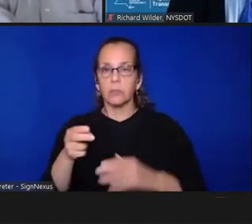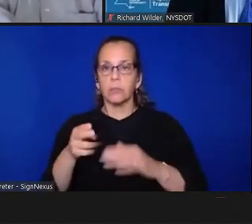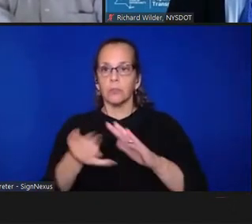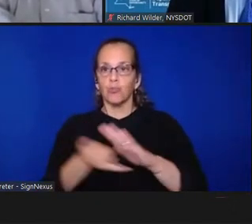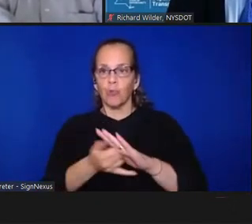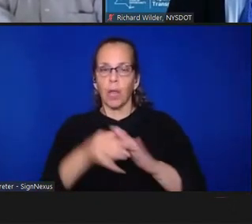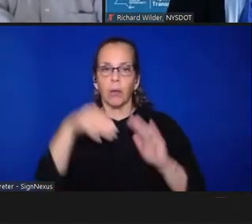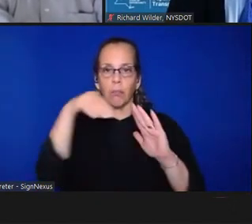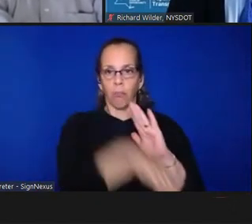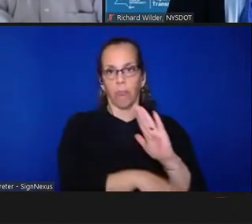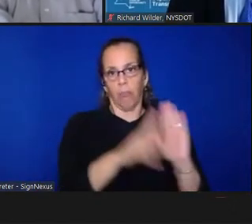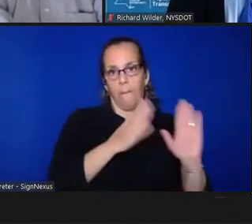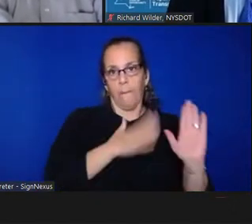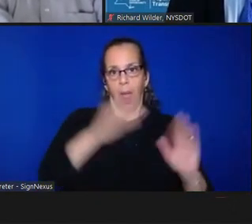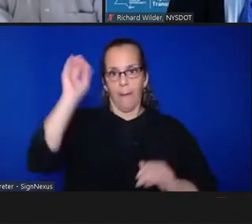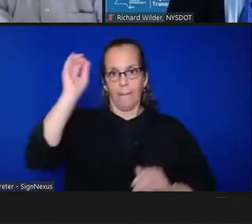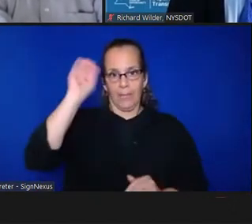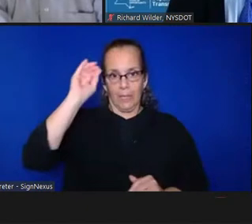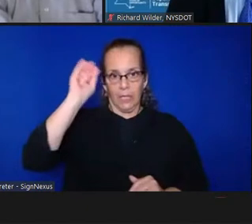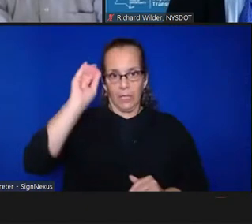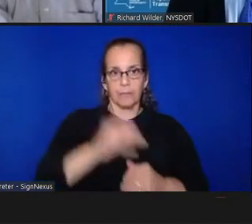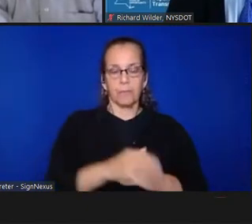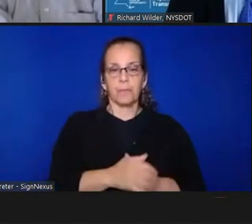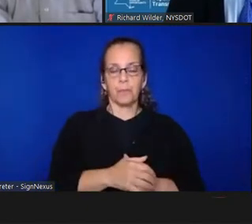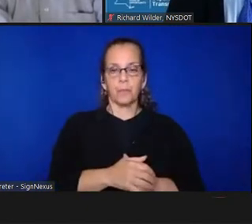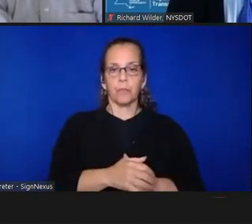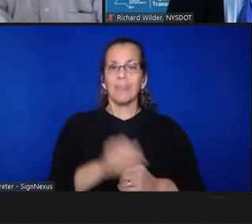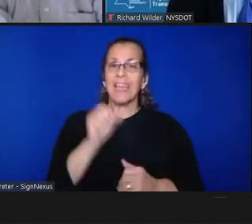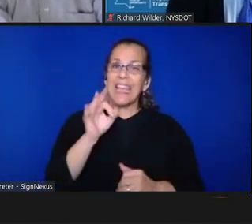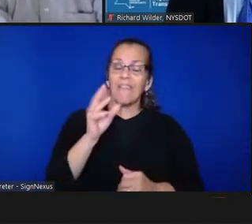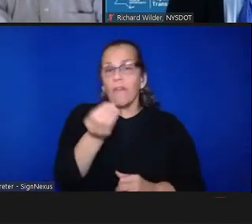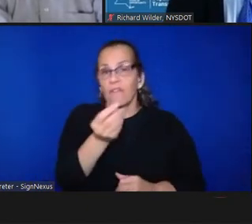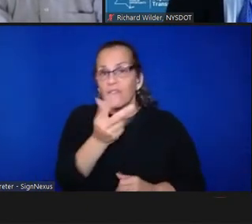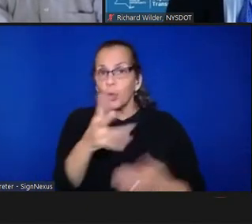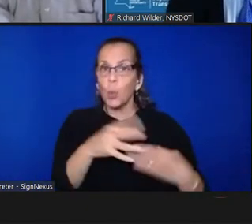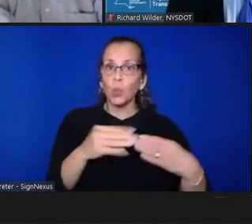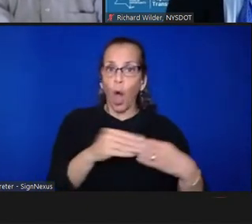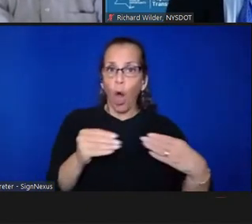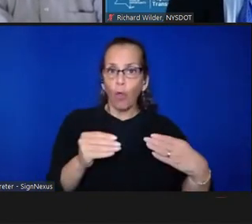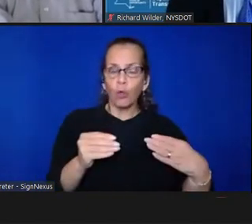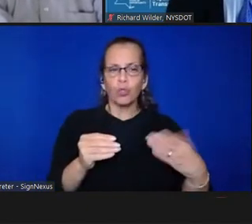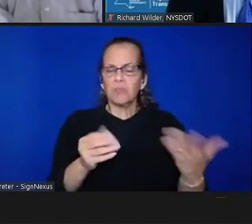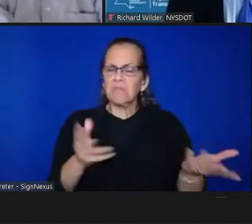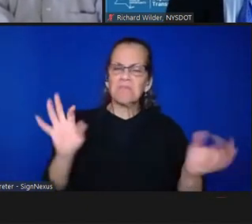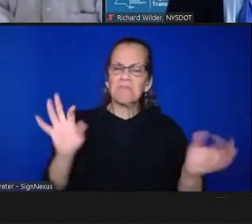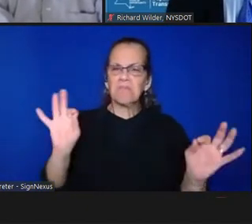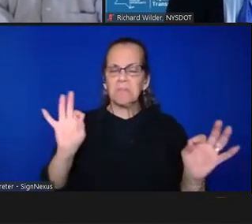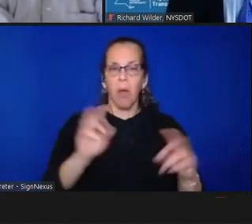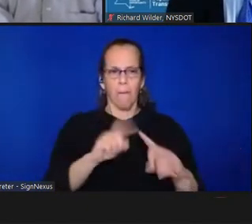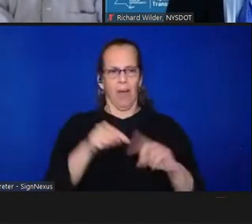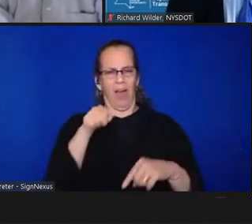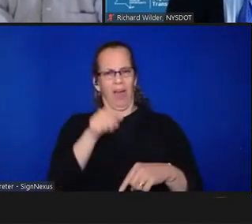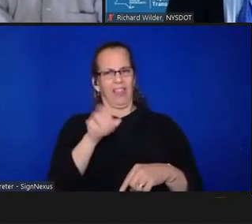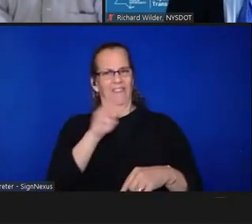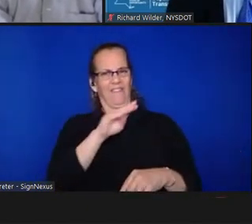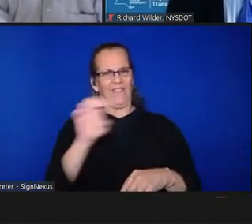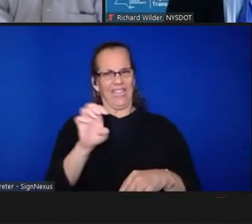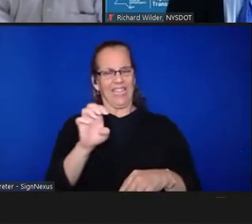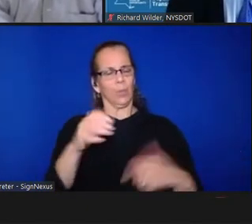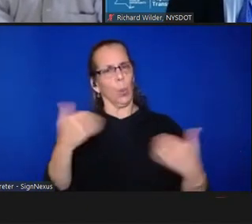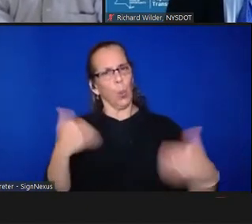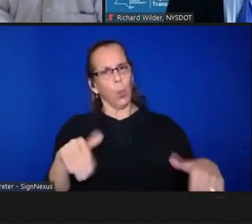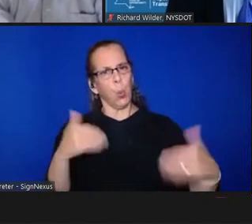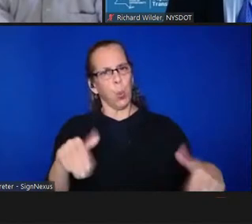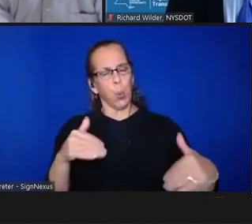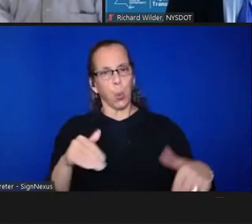wouldn't mind doing their part with congestion pricing that was a few dollars but these fees up to 23 a day potentially will keep the lowest income